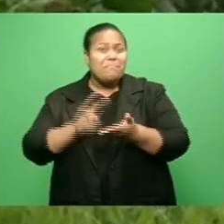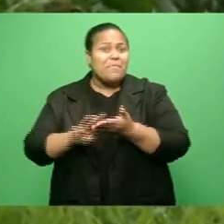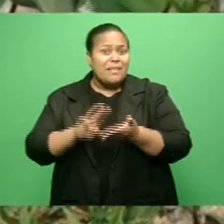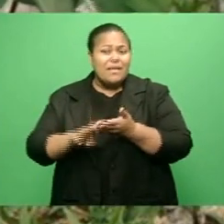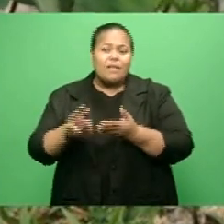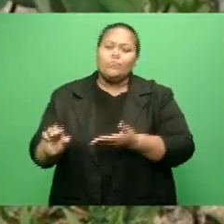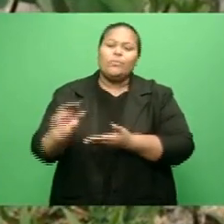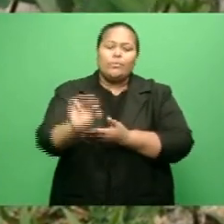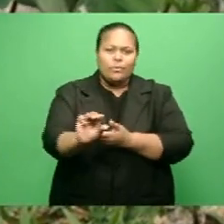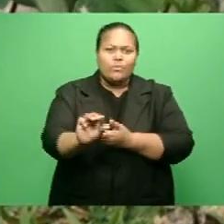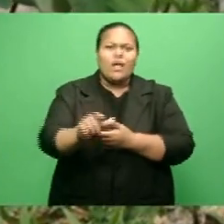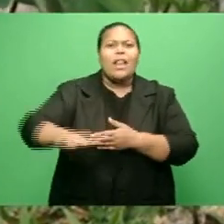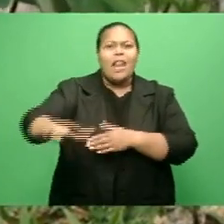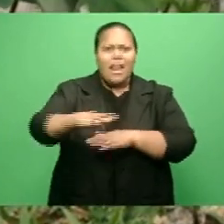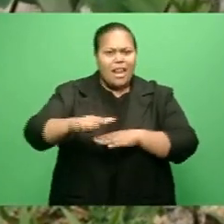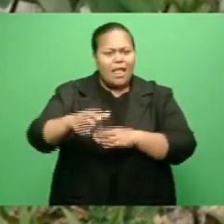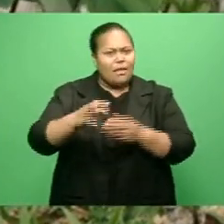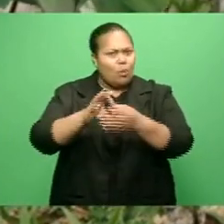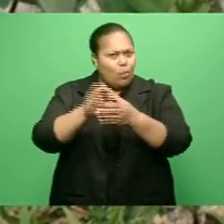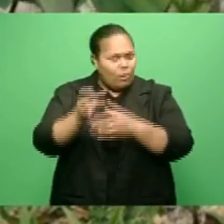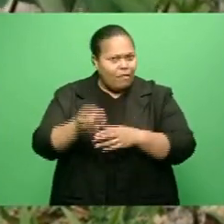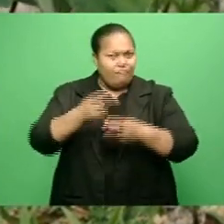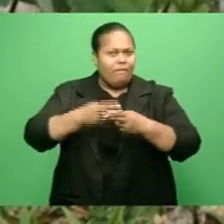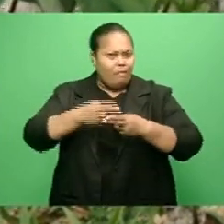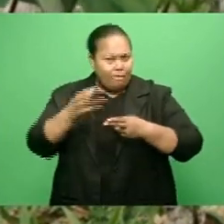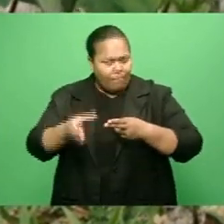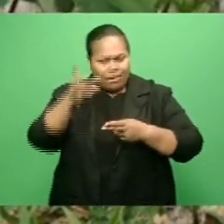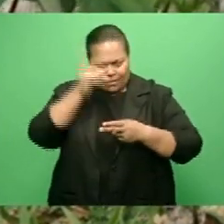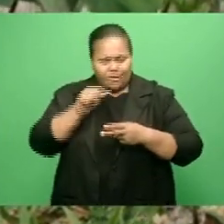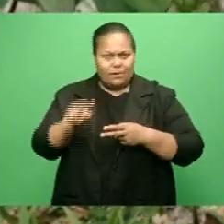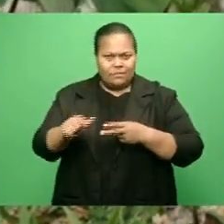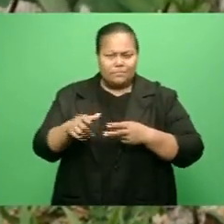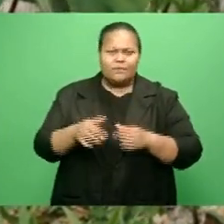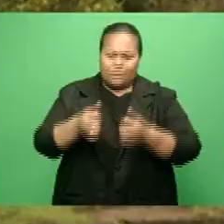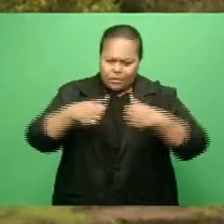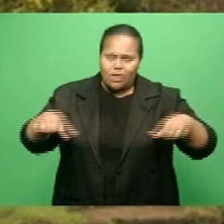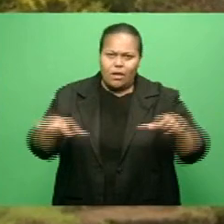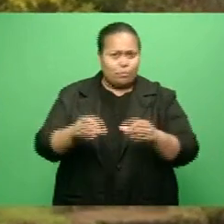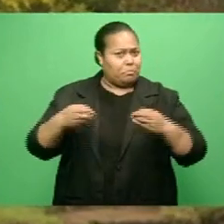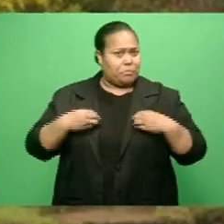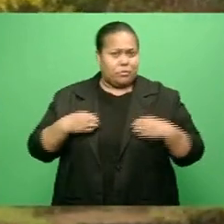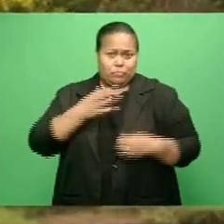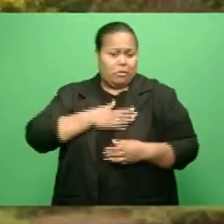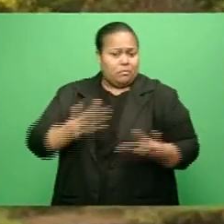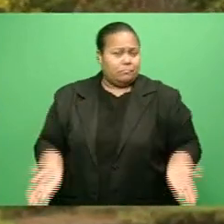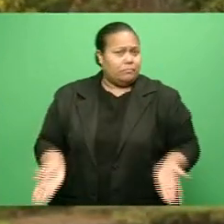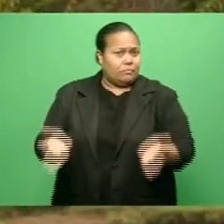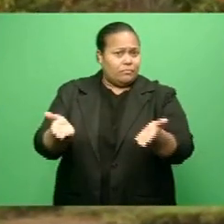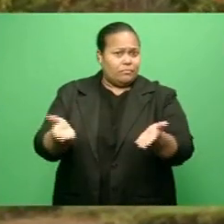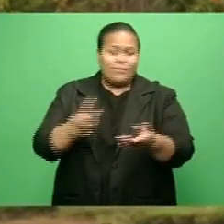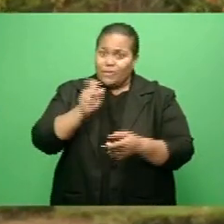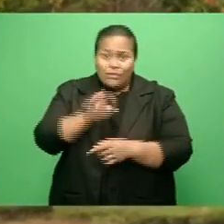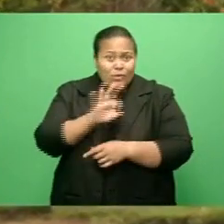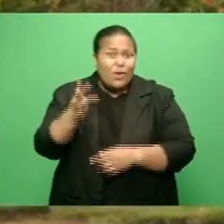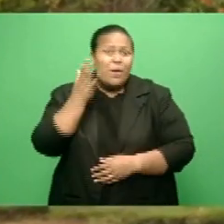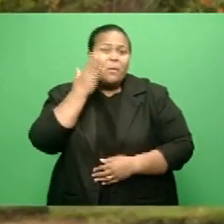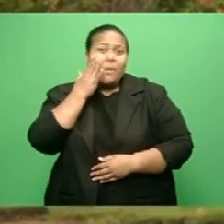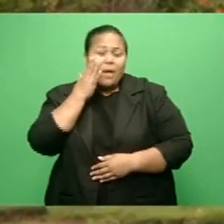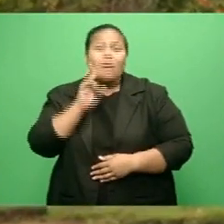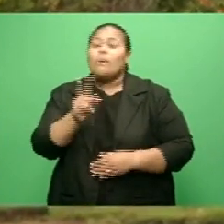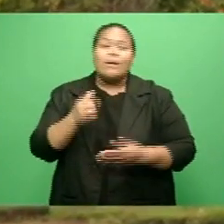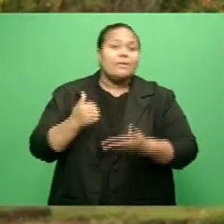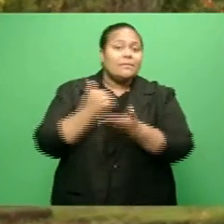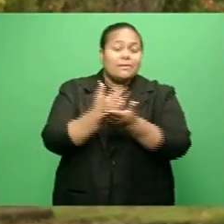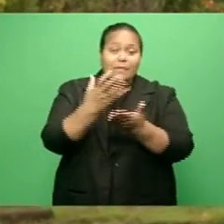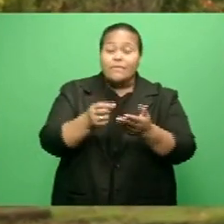to cultivate their land and even venture into commercial farming. If you are not aware of what assistance is available for farmers,